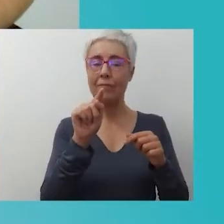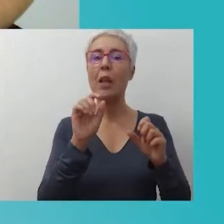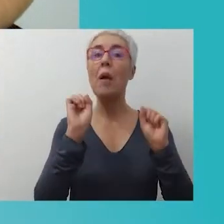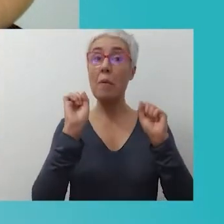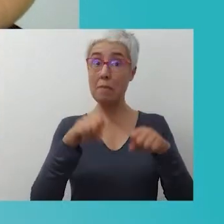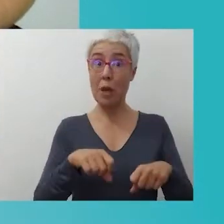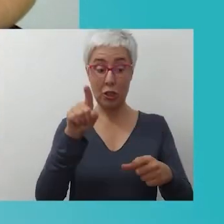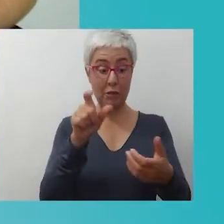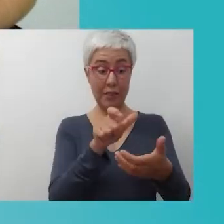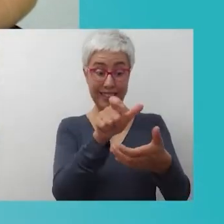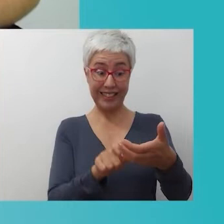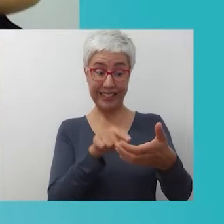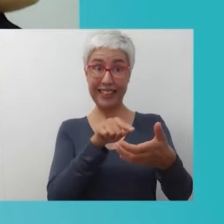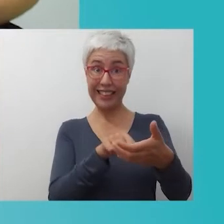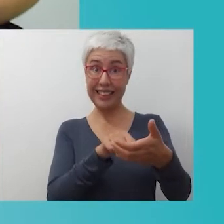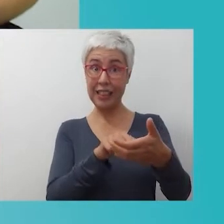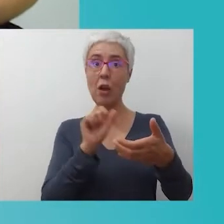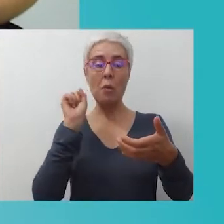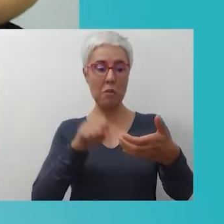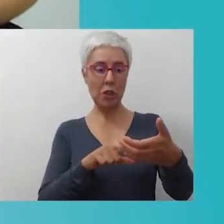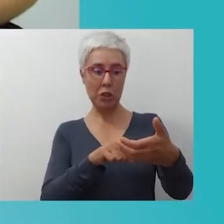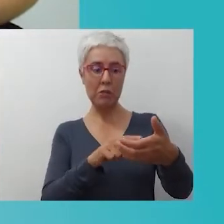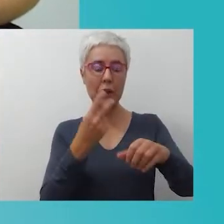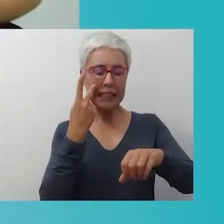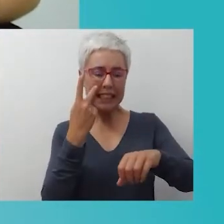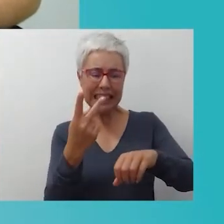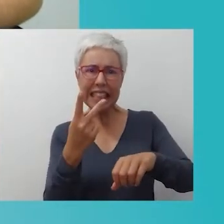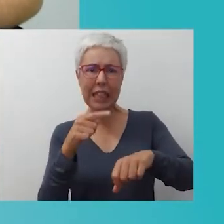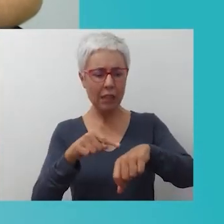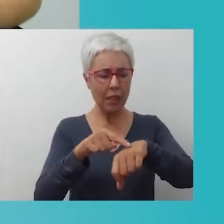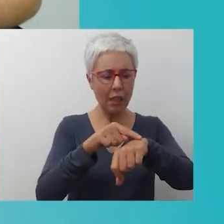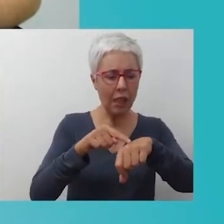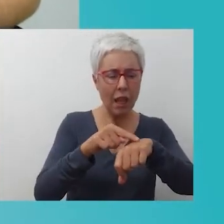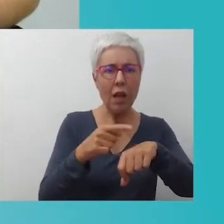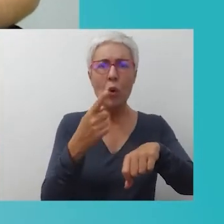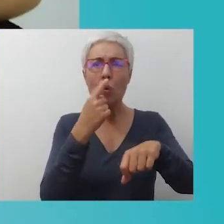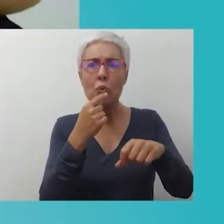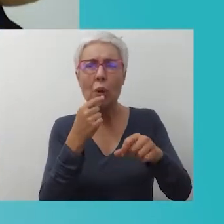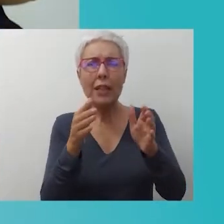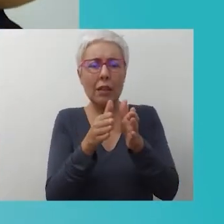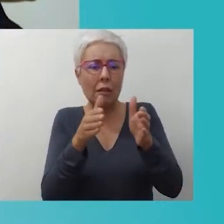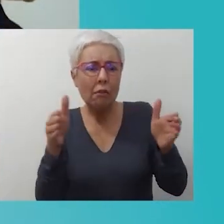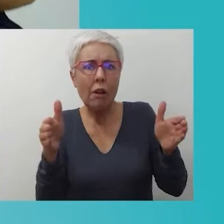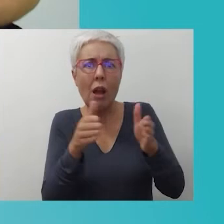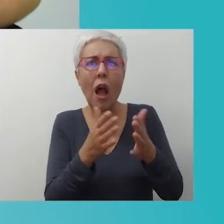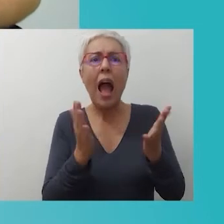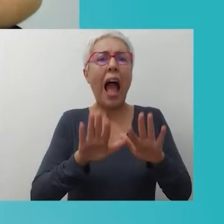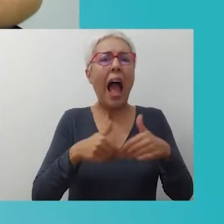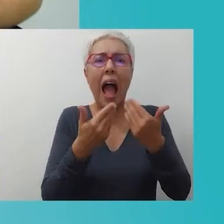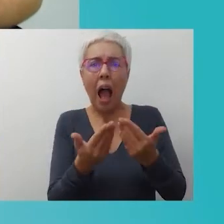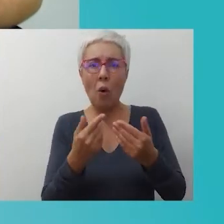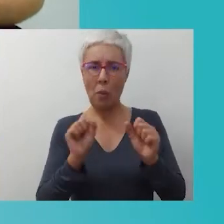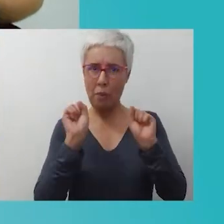CE-marked medical device software for clinical diagnosis support, severity assessment, and also treatment